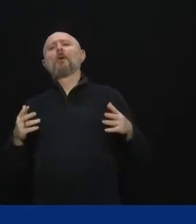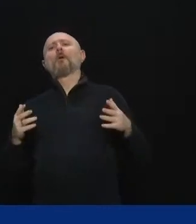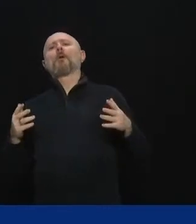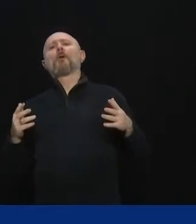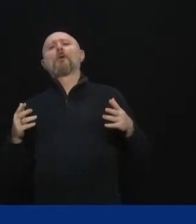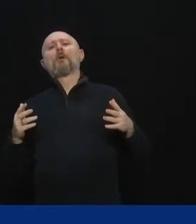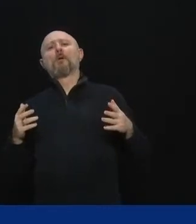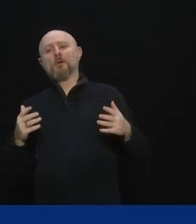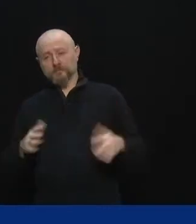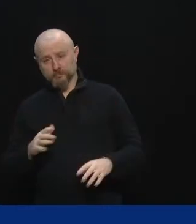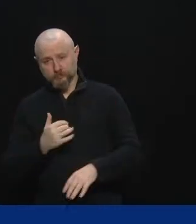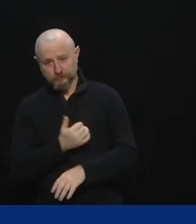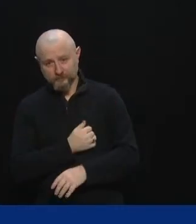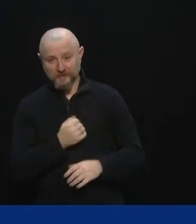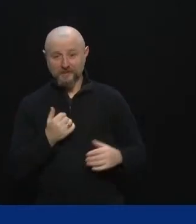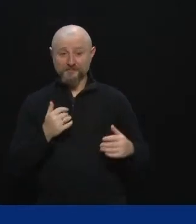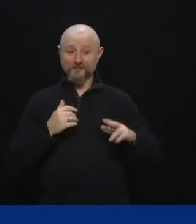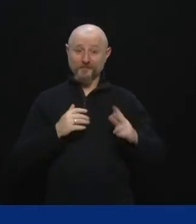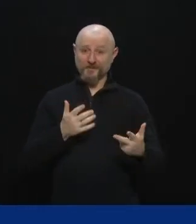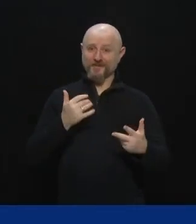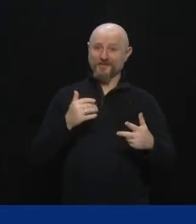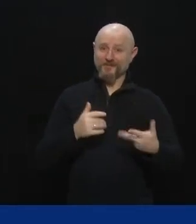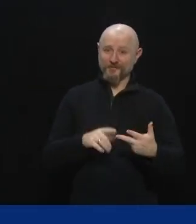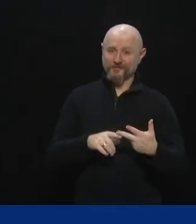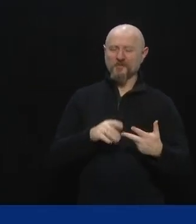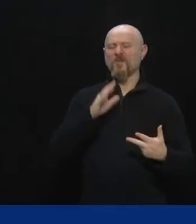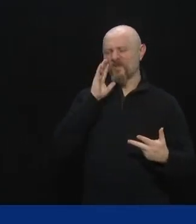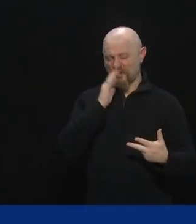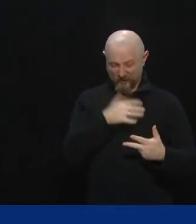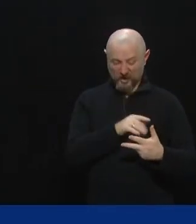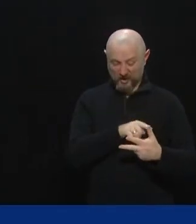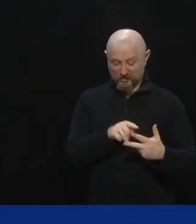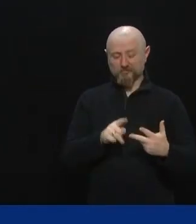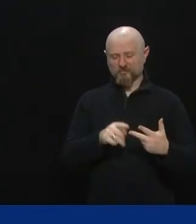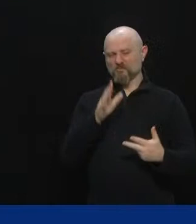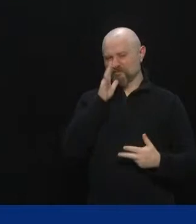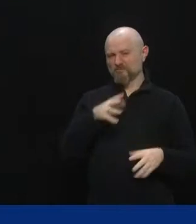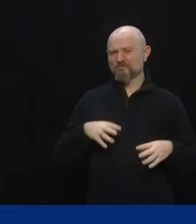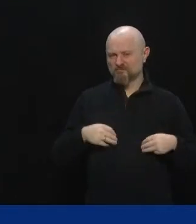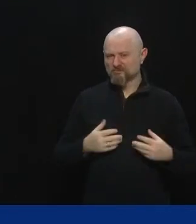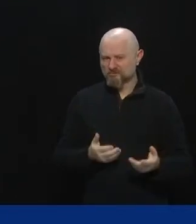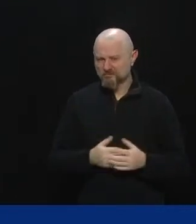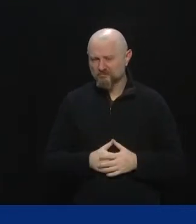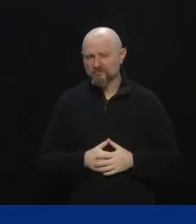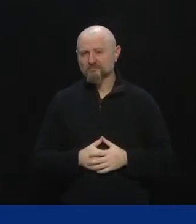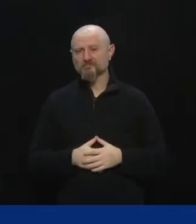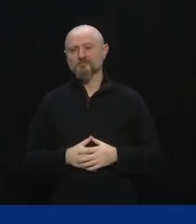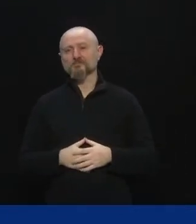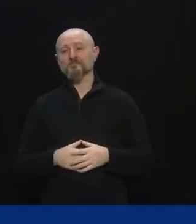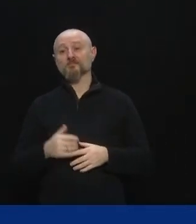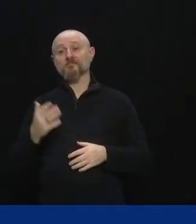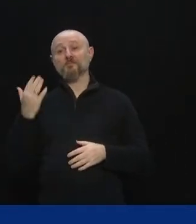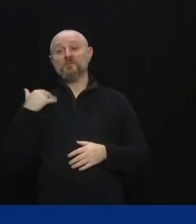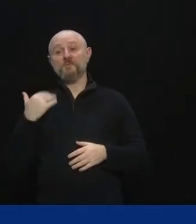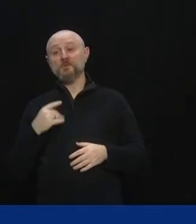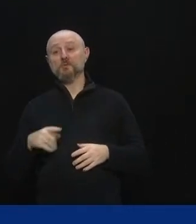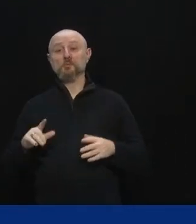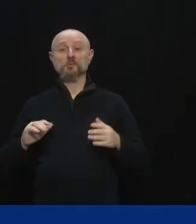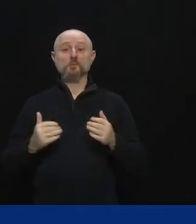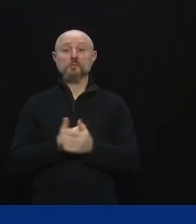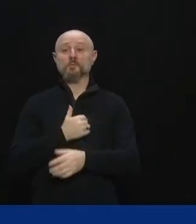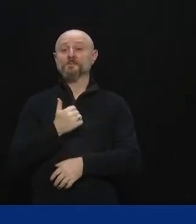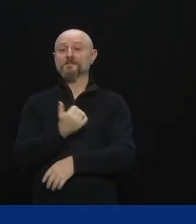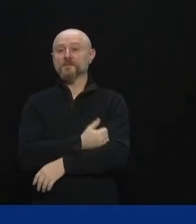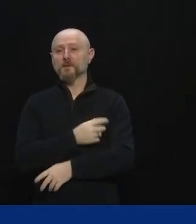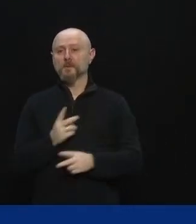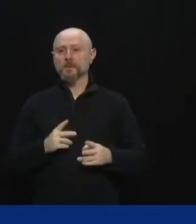once, I can do it again. So we don't think it's going to be that level of challenge it was the first go-round when this was a new idea.